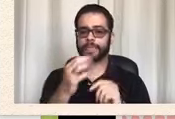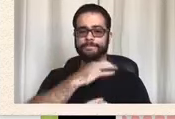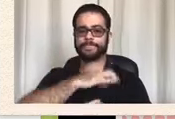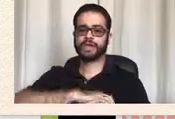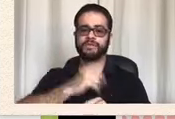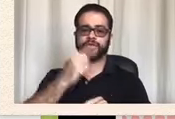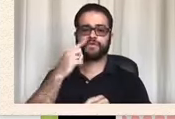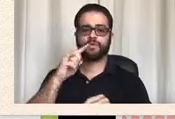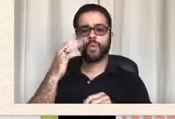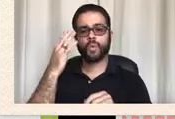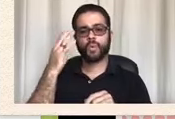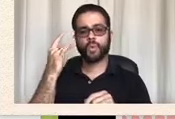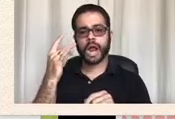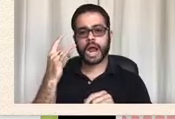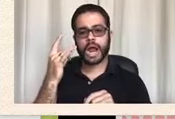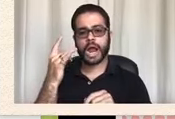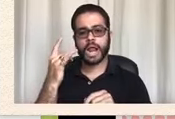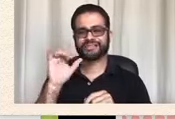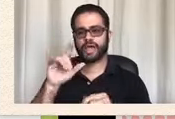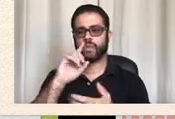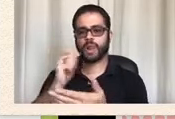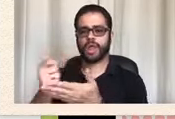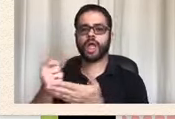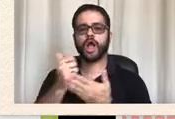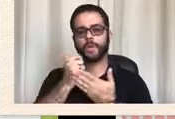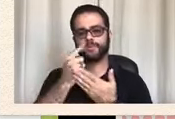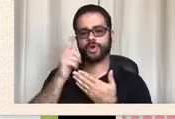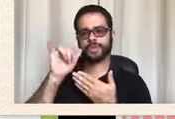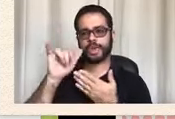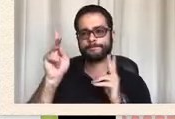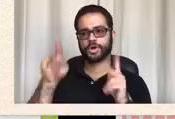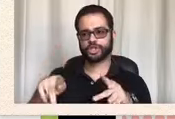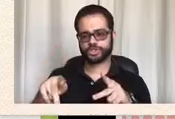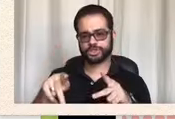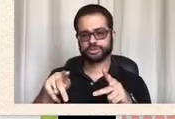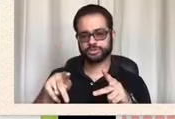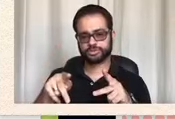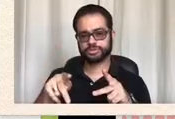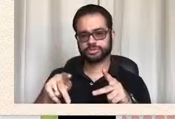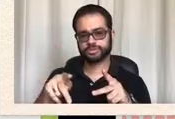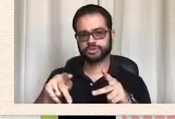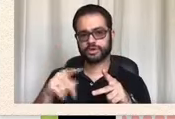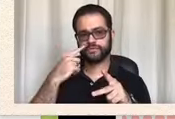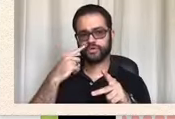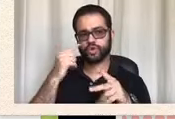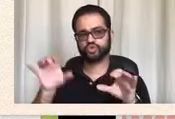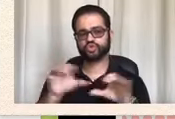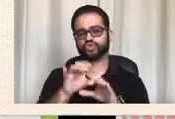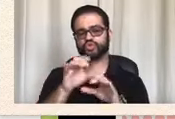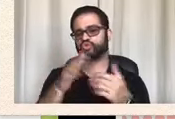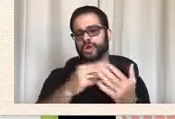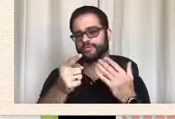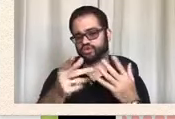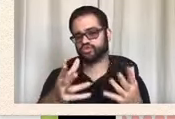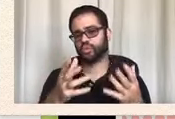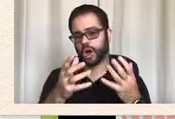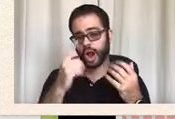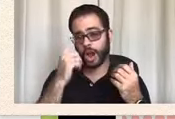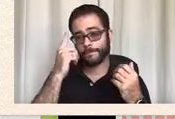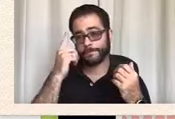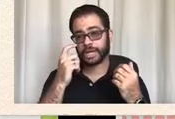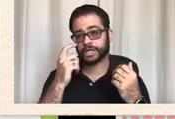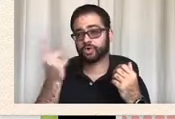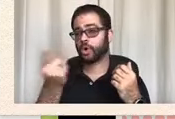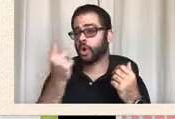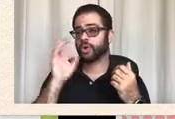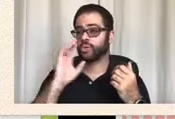that person to do what you want them to do, because there's always going to be a benefit to them if they